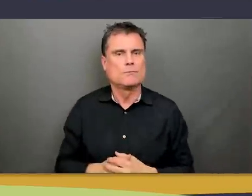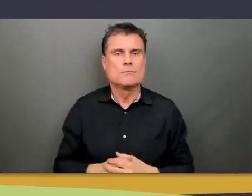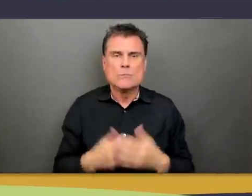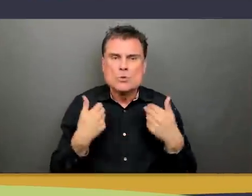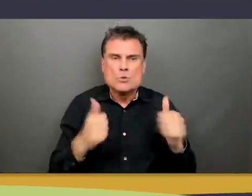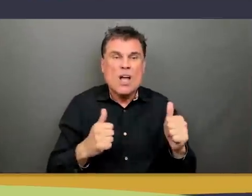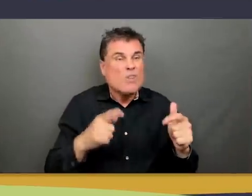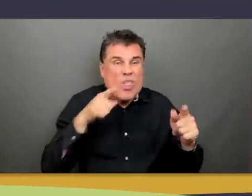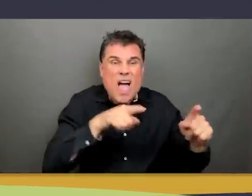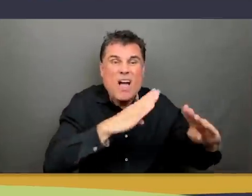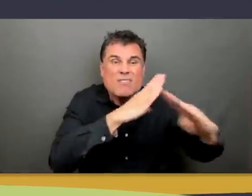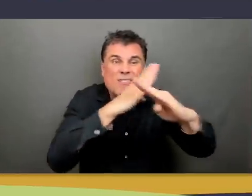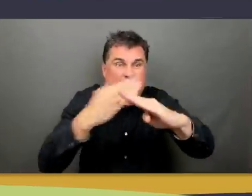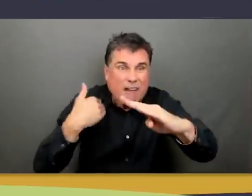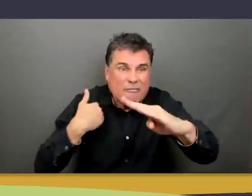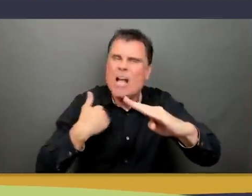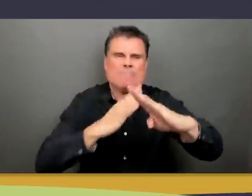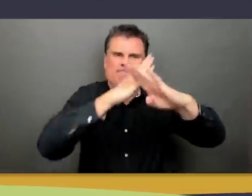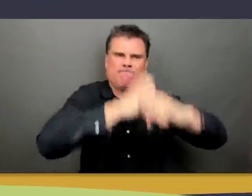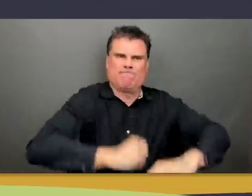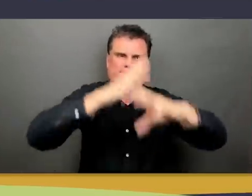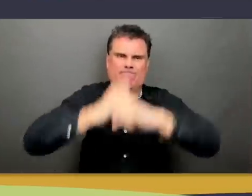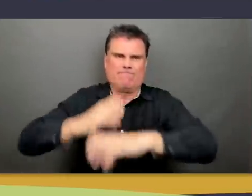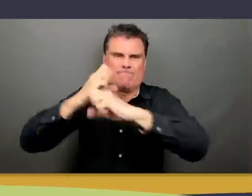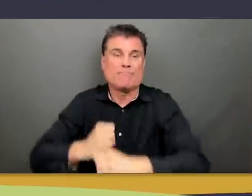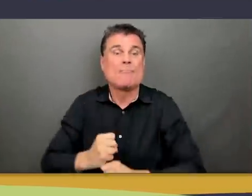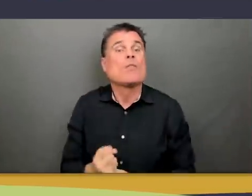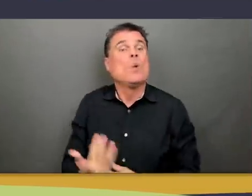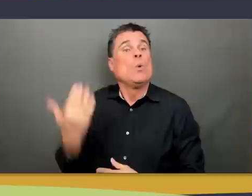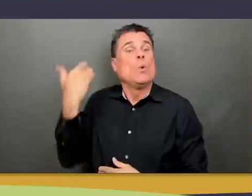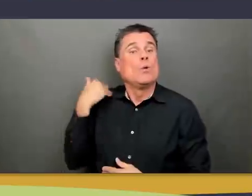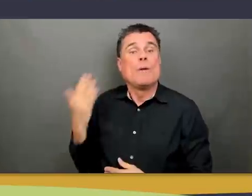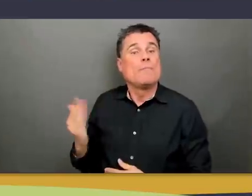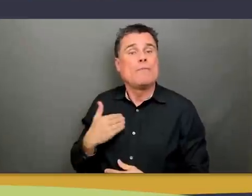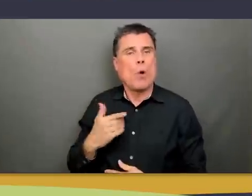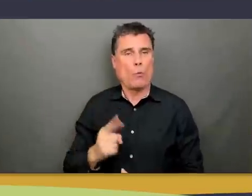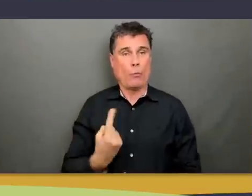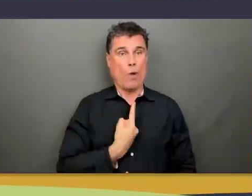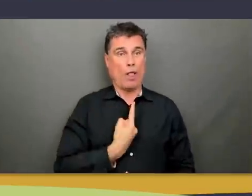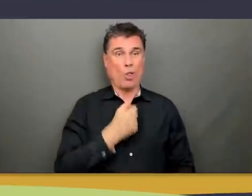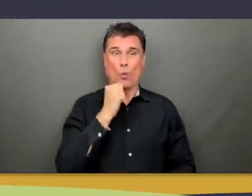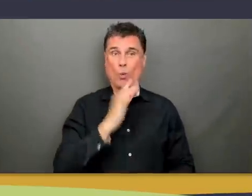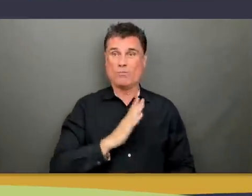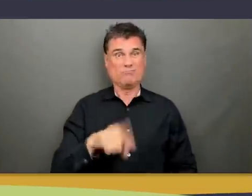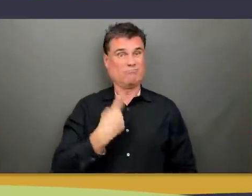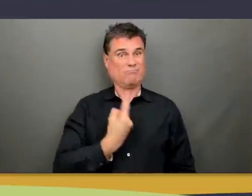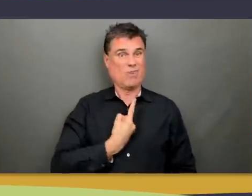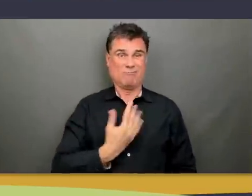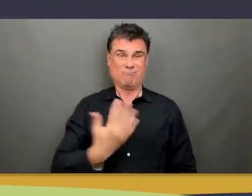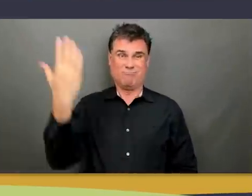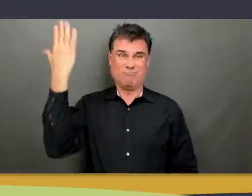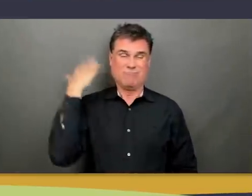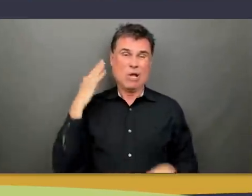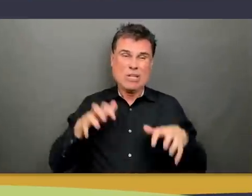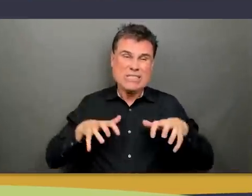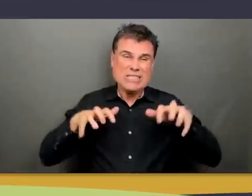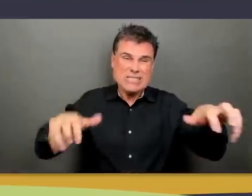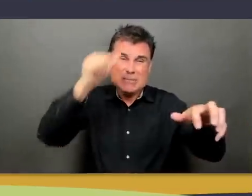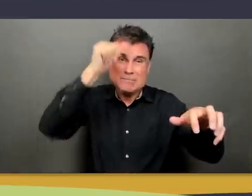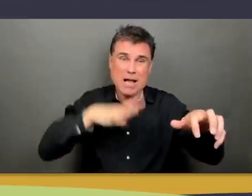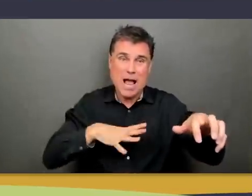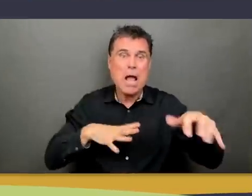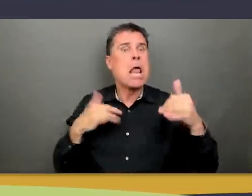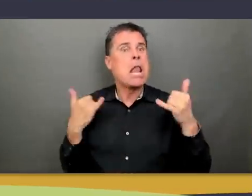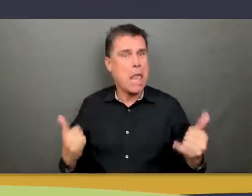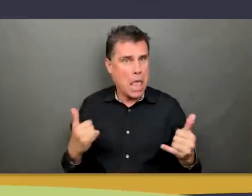being the only woman on a job site to one of the women on the job site. I'd like to introduce Angeline